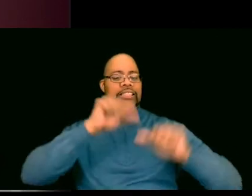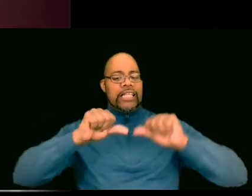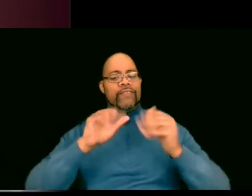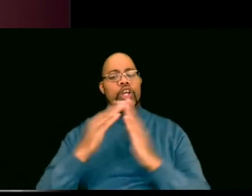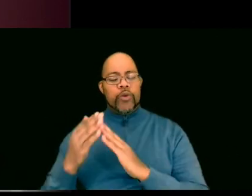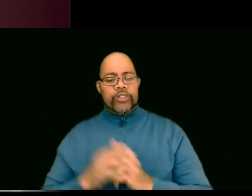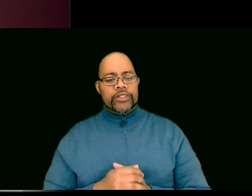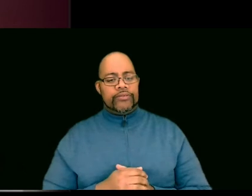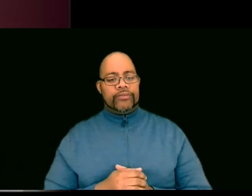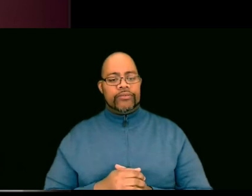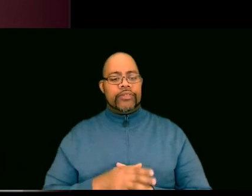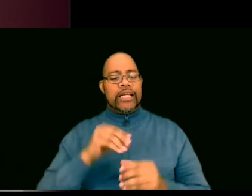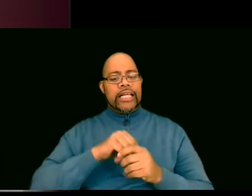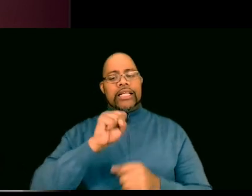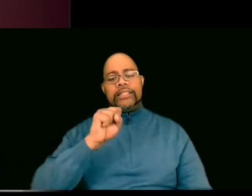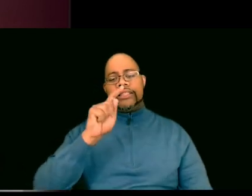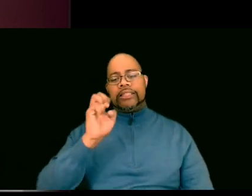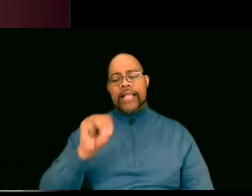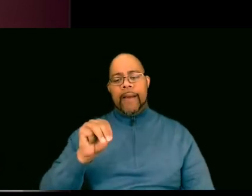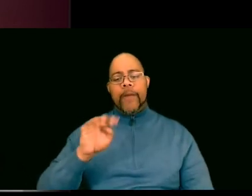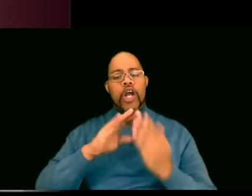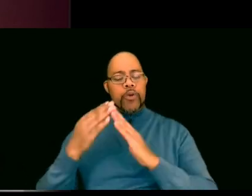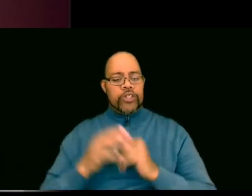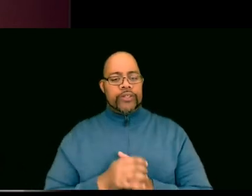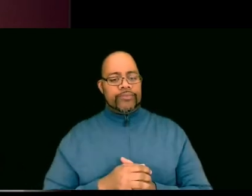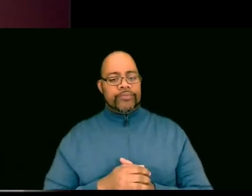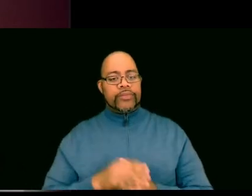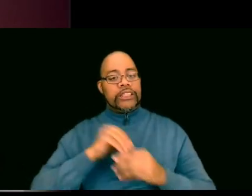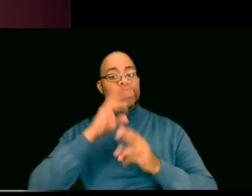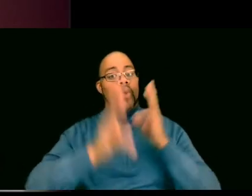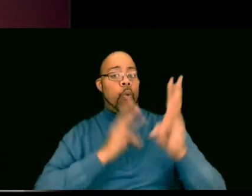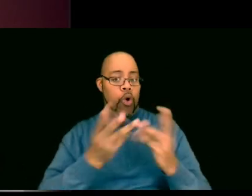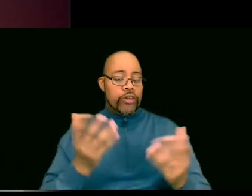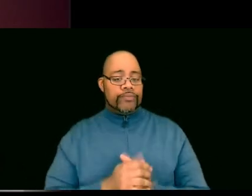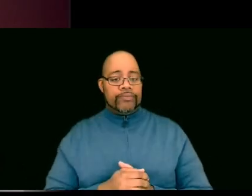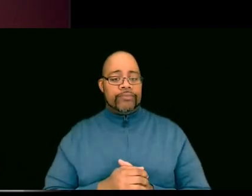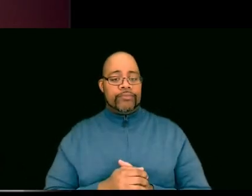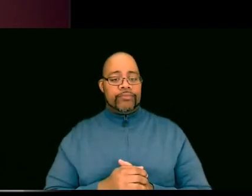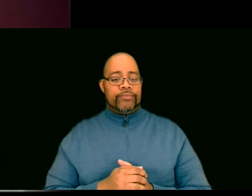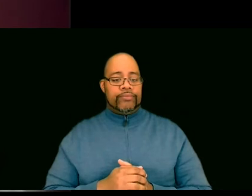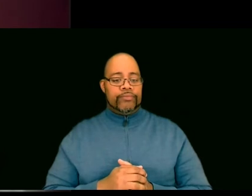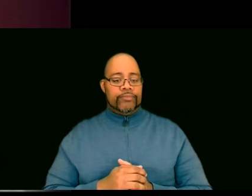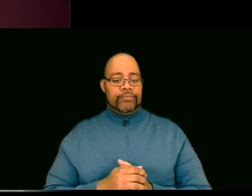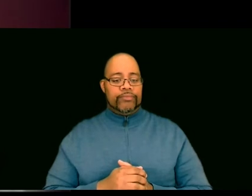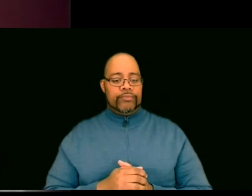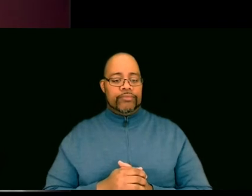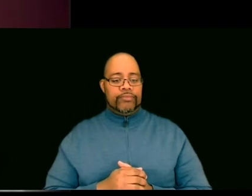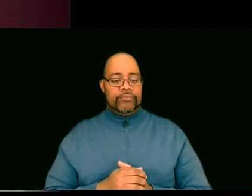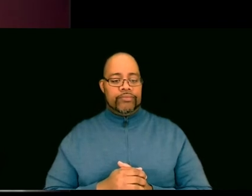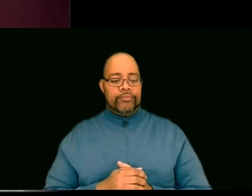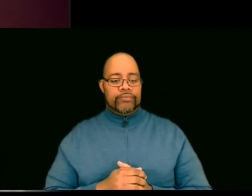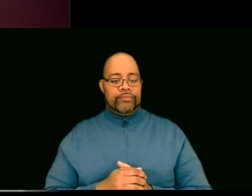the scientific community, in the STEM community, in the world, I should say, enterprise,